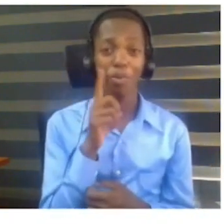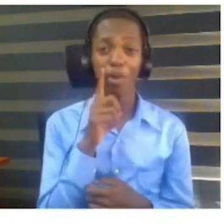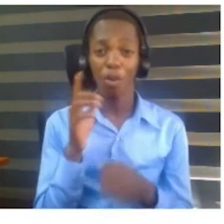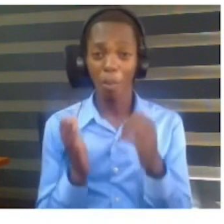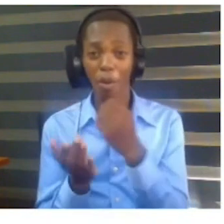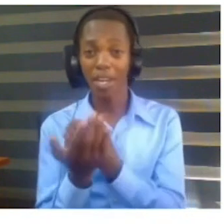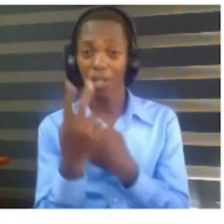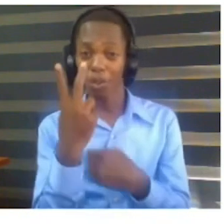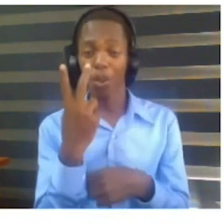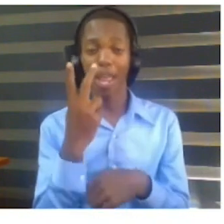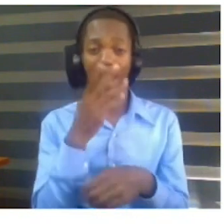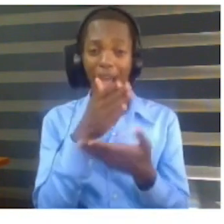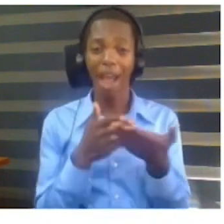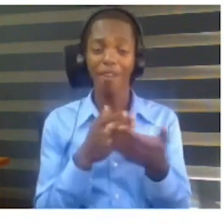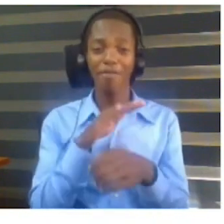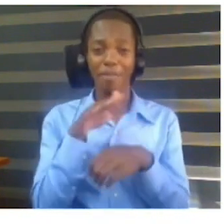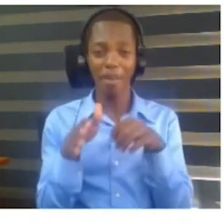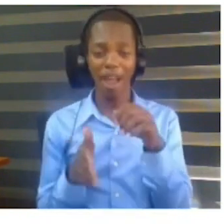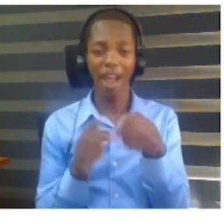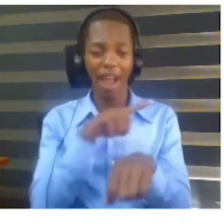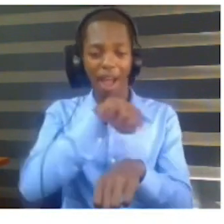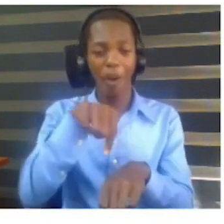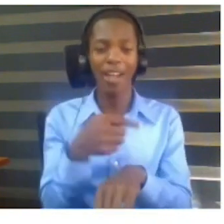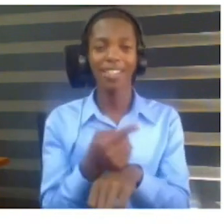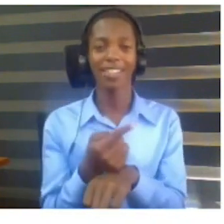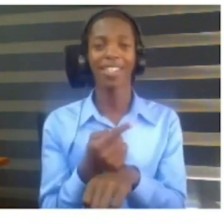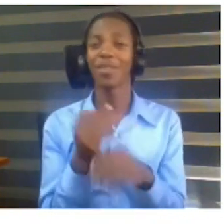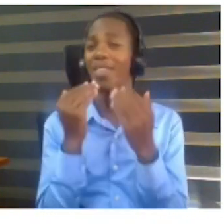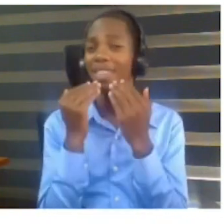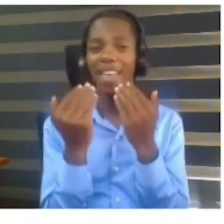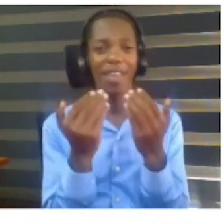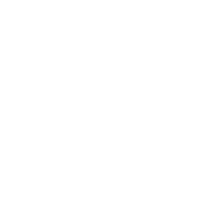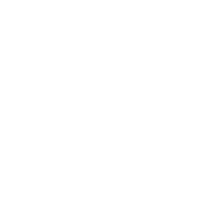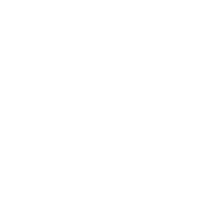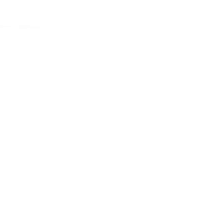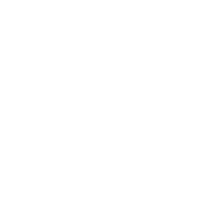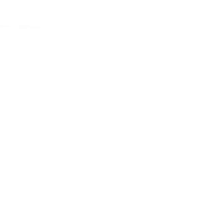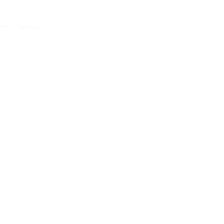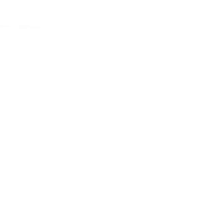hours, and it will be very, very interesting. So thank you, everybody, and have a blessed day.